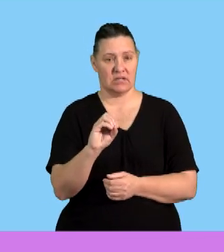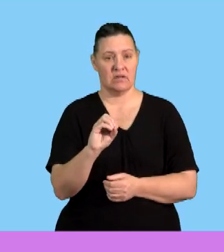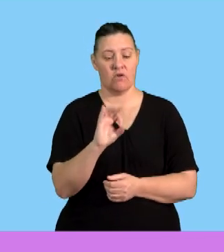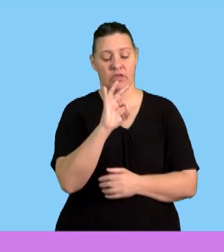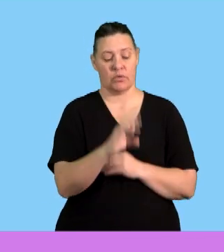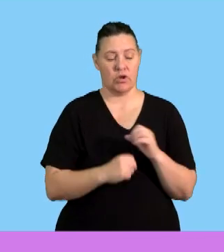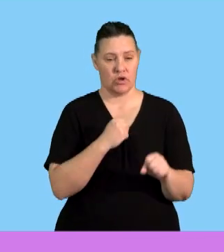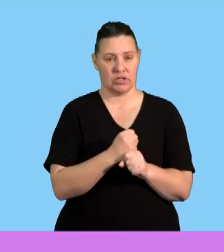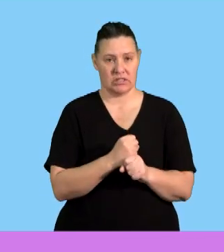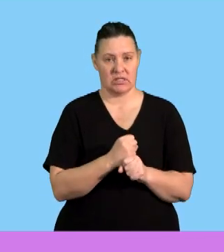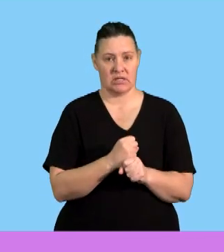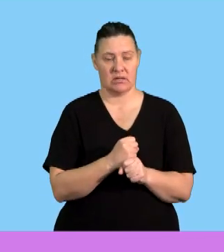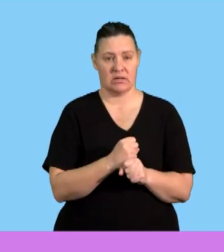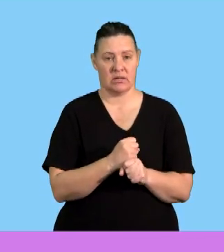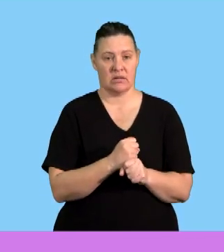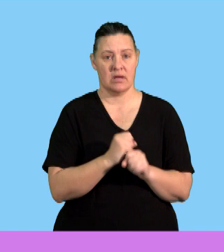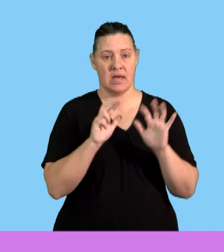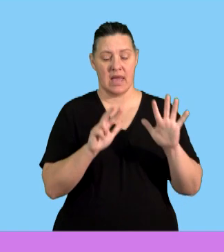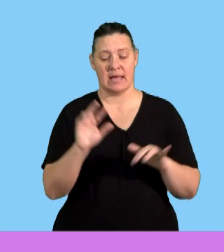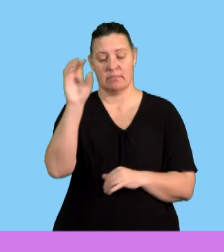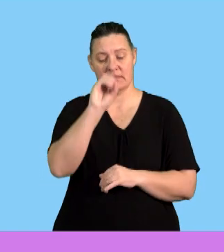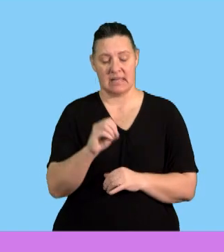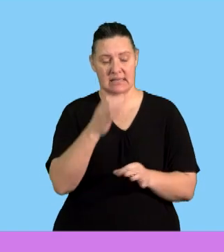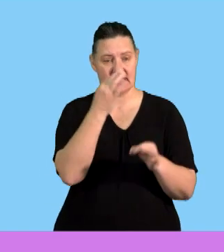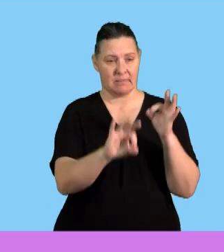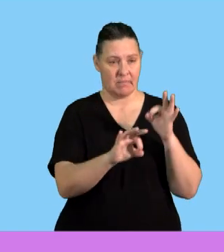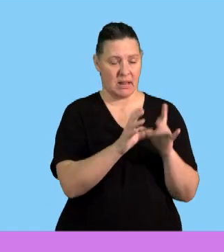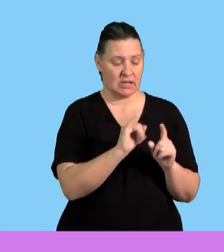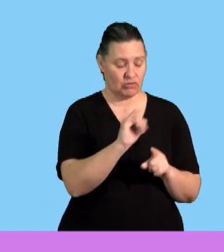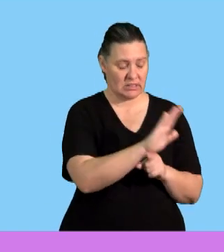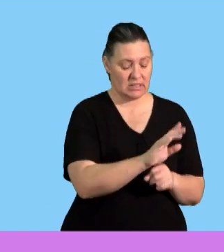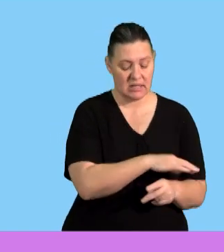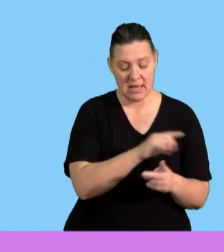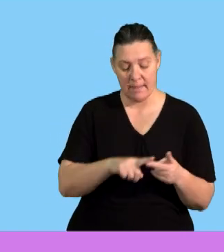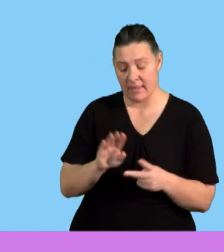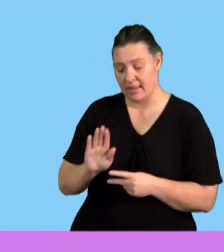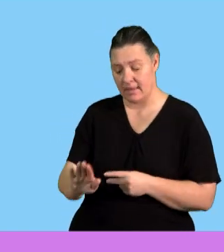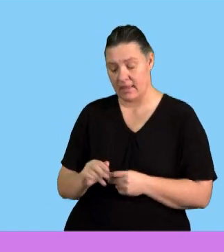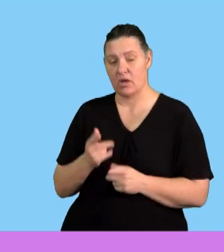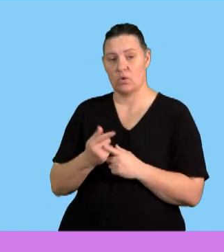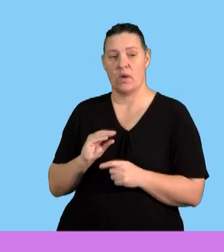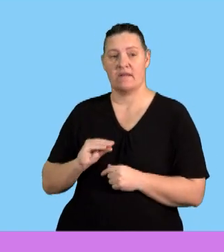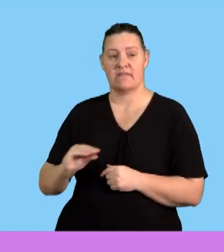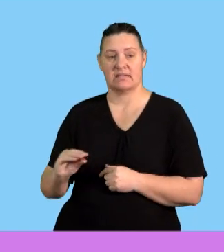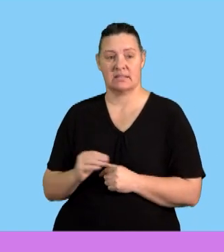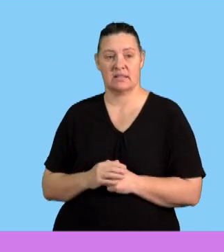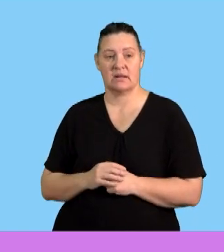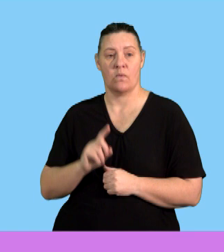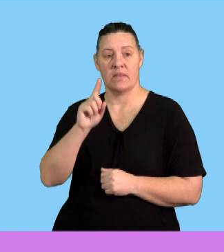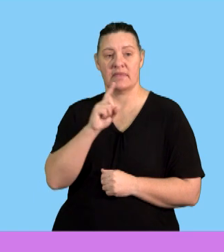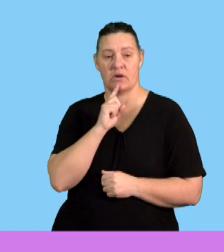Rand for 3 years at 8% simple interest, and B, where you